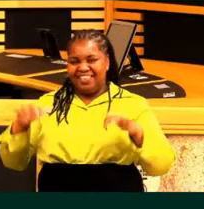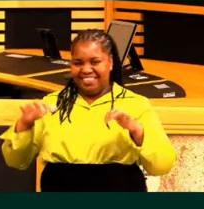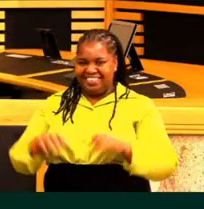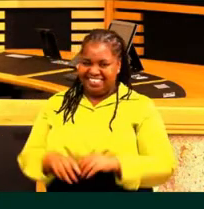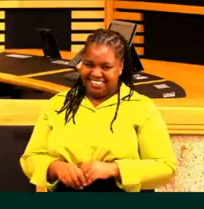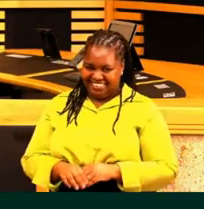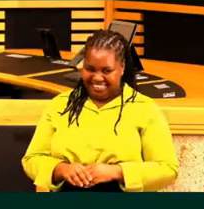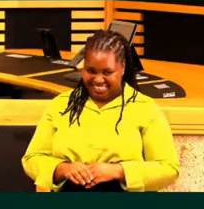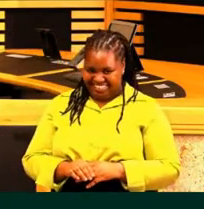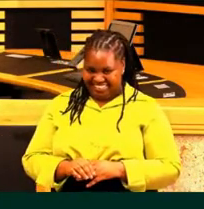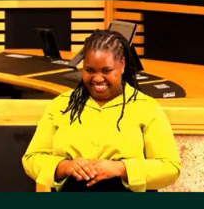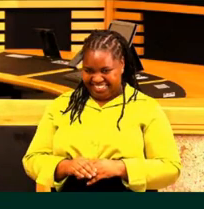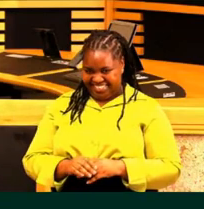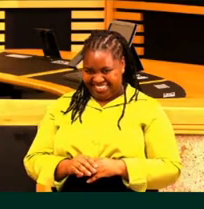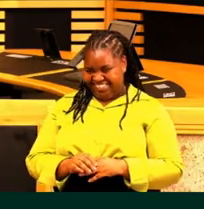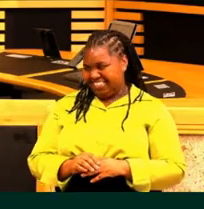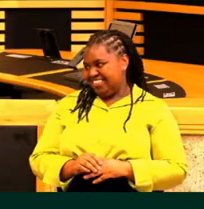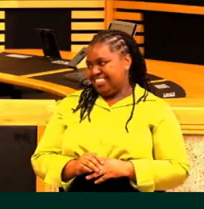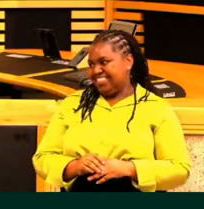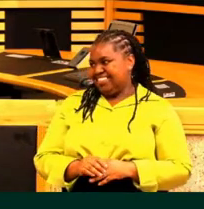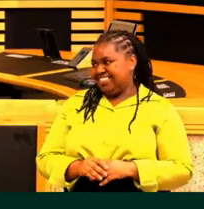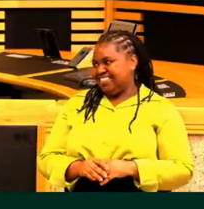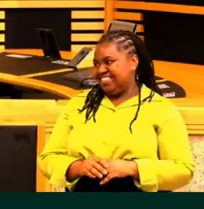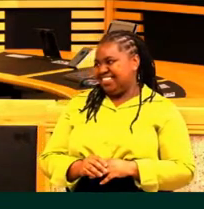guests in the gallery